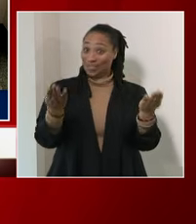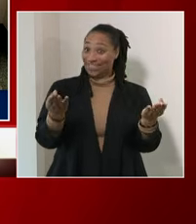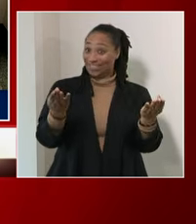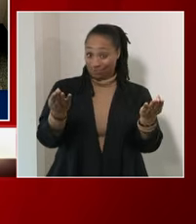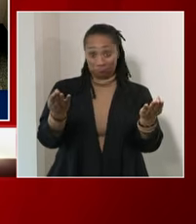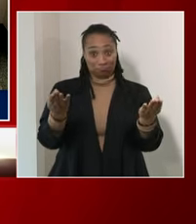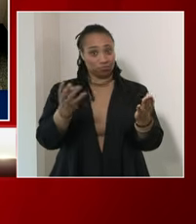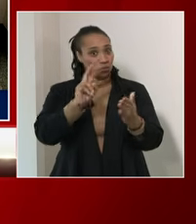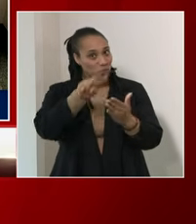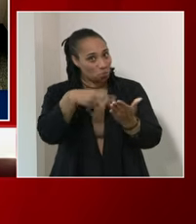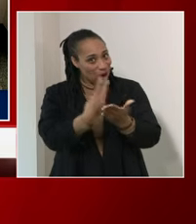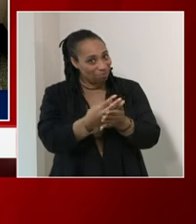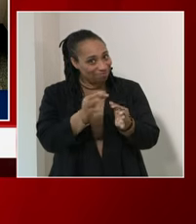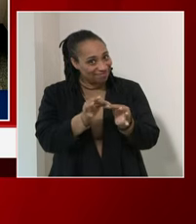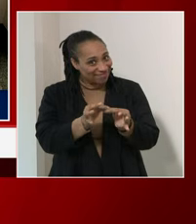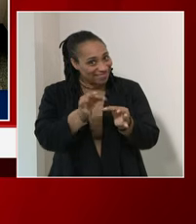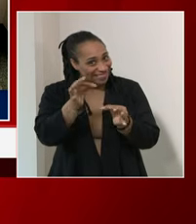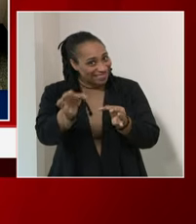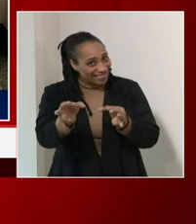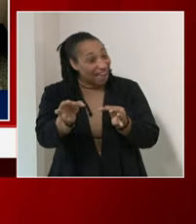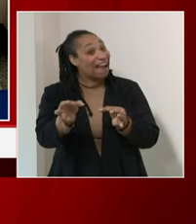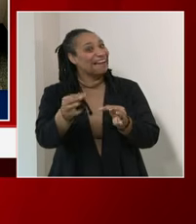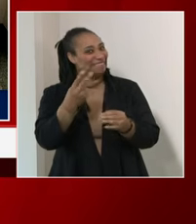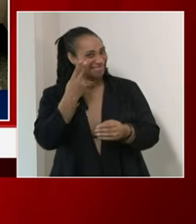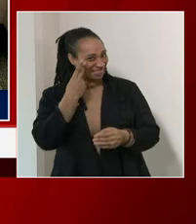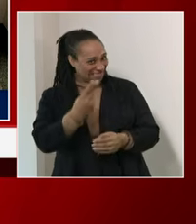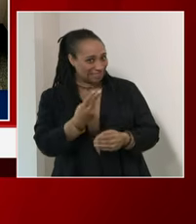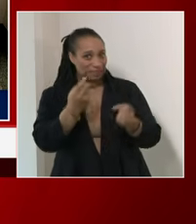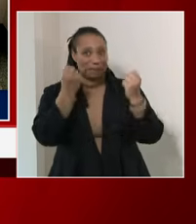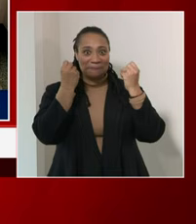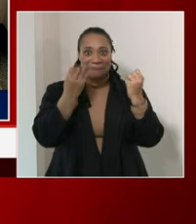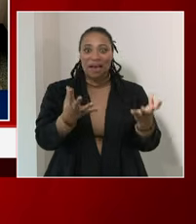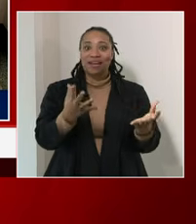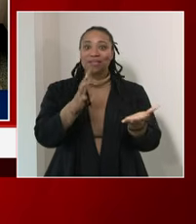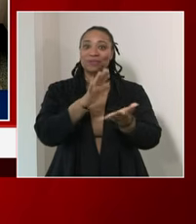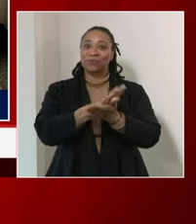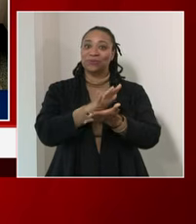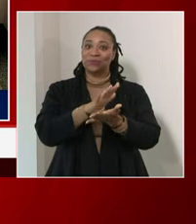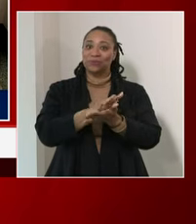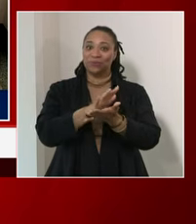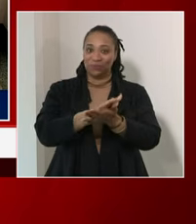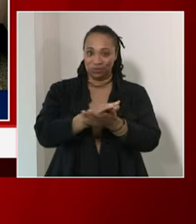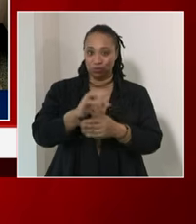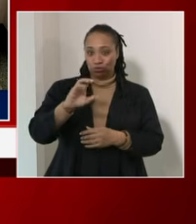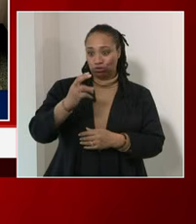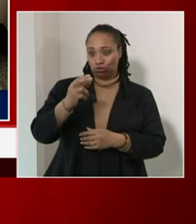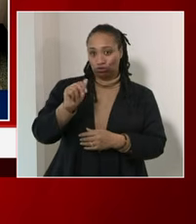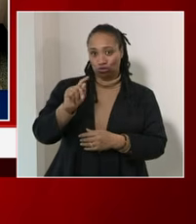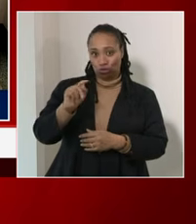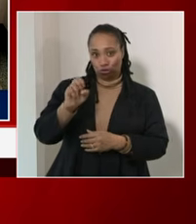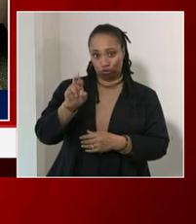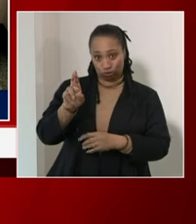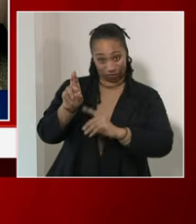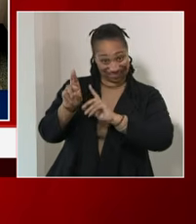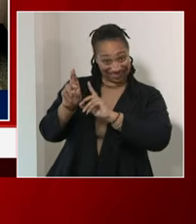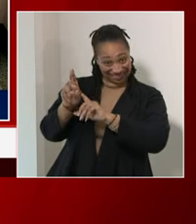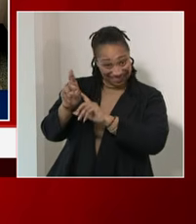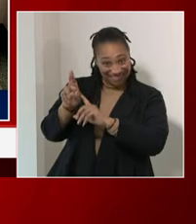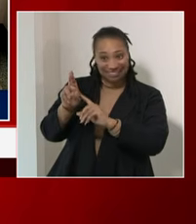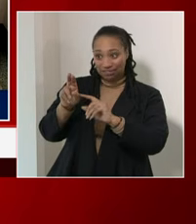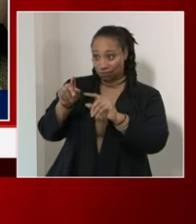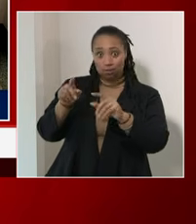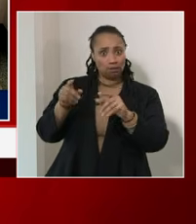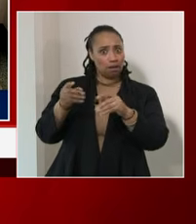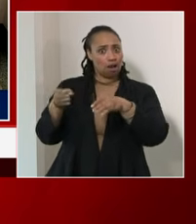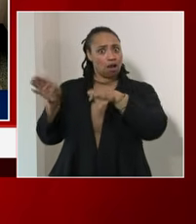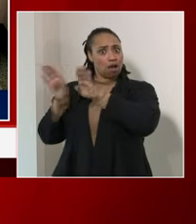to see that a good number of the public charter schools that didn't open last week also opened today. And on